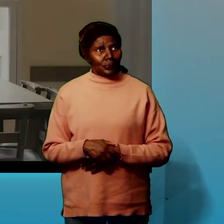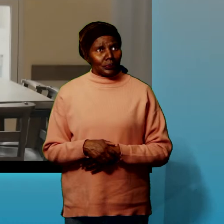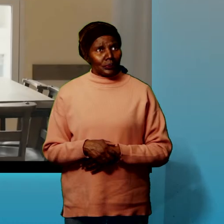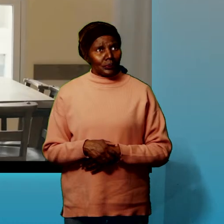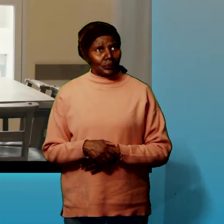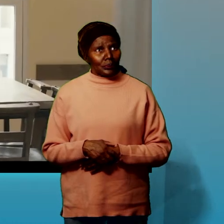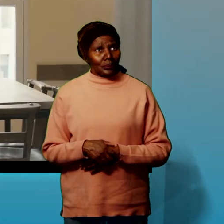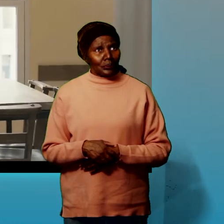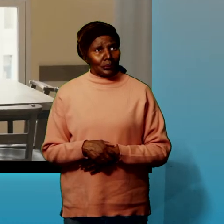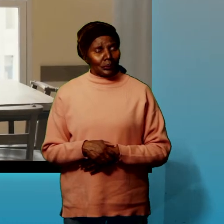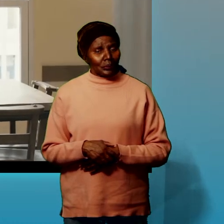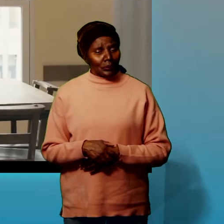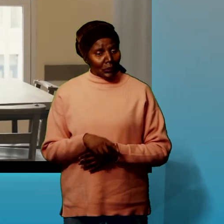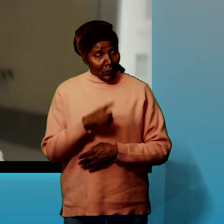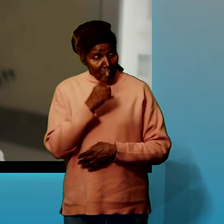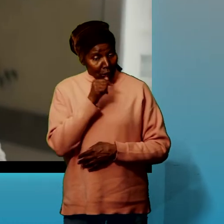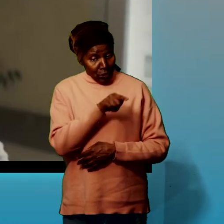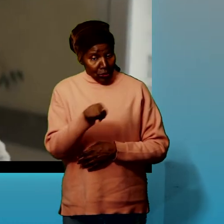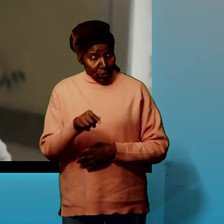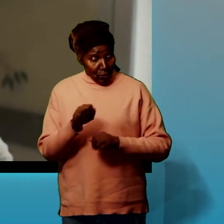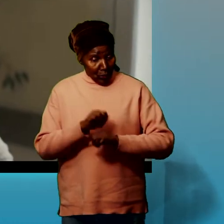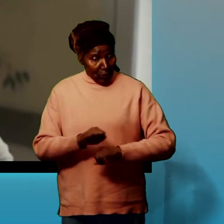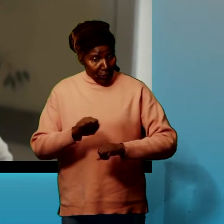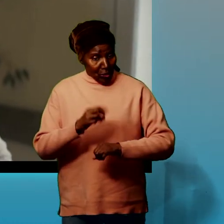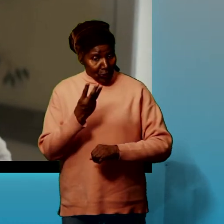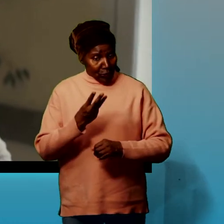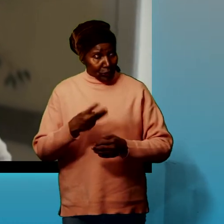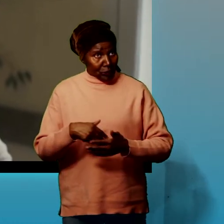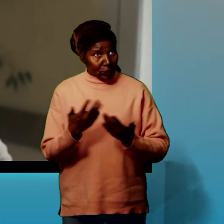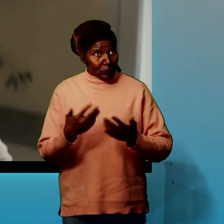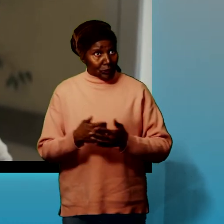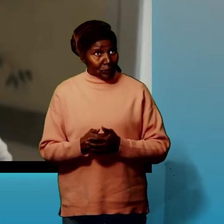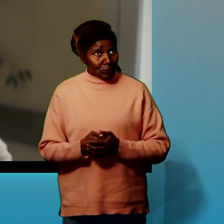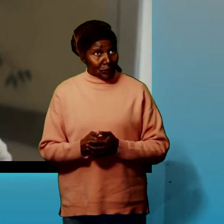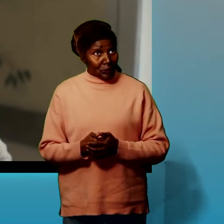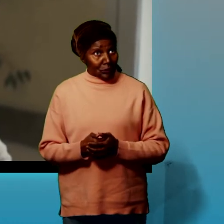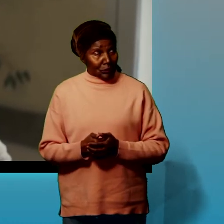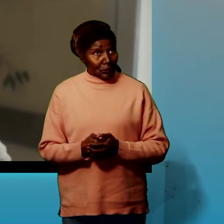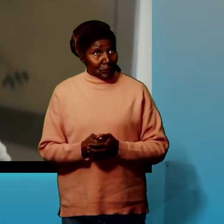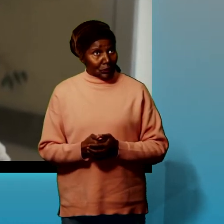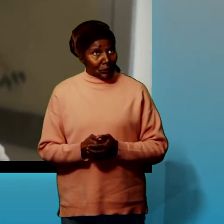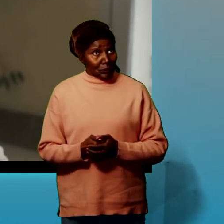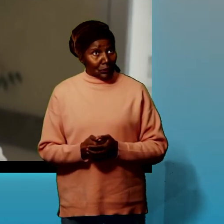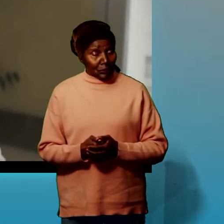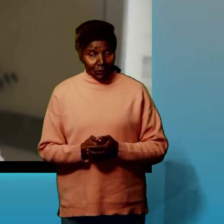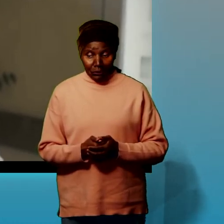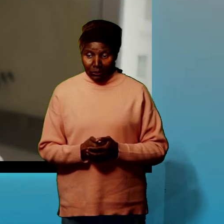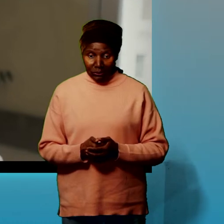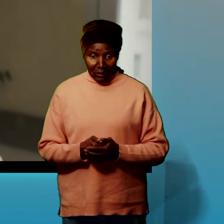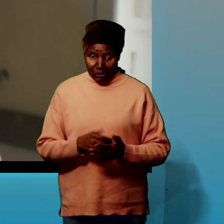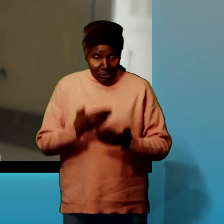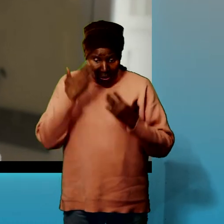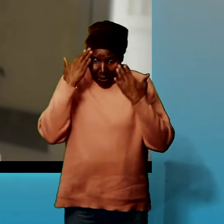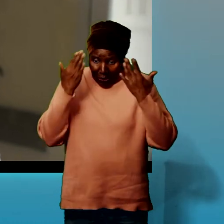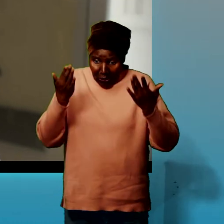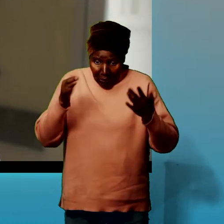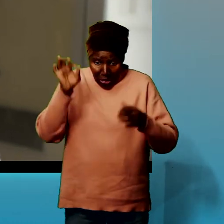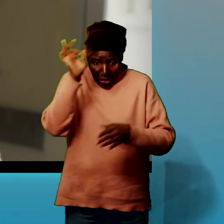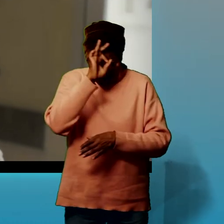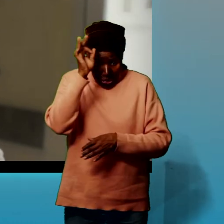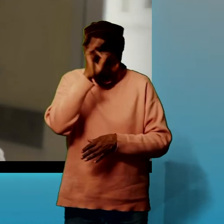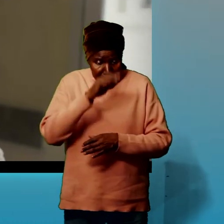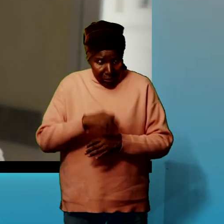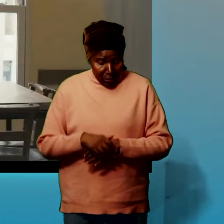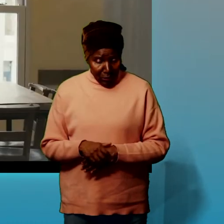Can you wait 3 days? Can you endure 3 days of not knowing? Who would have